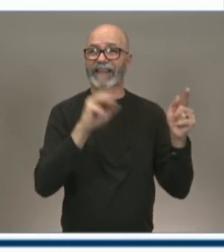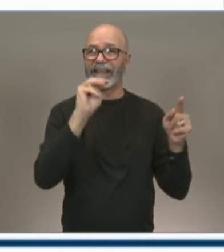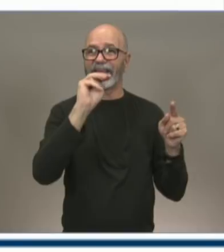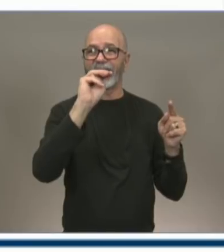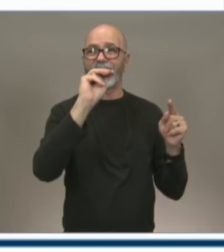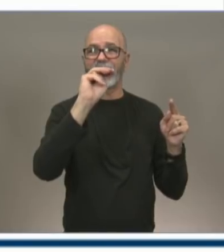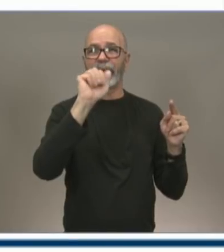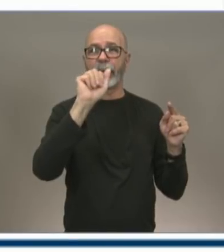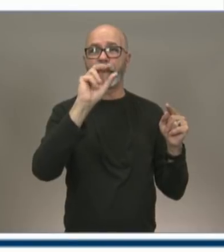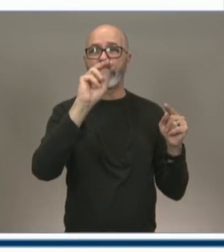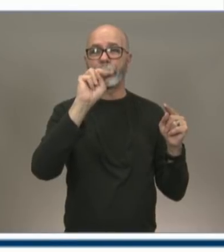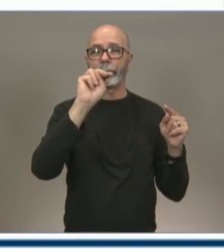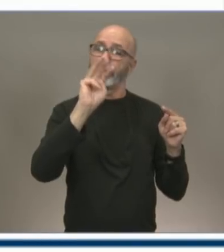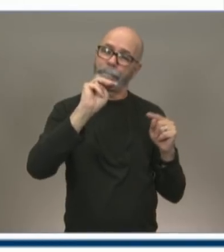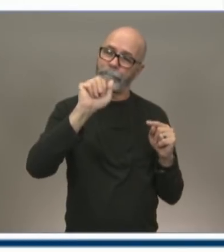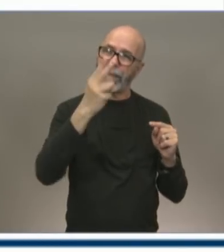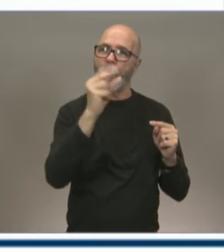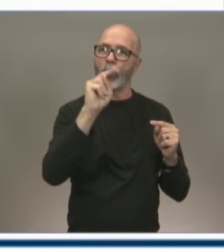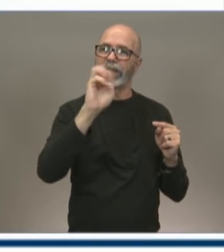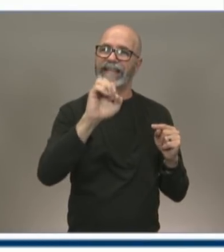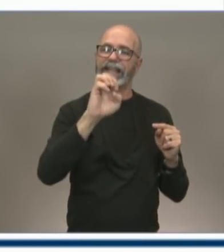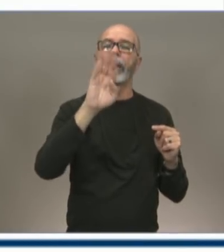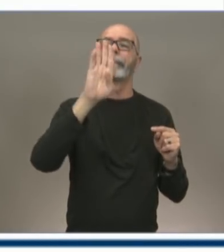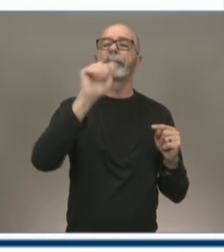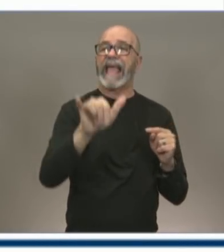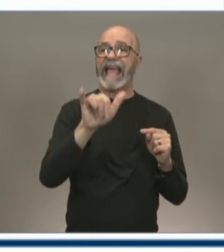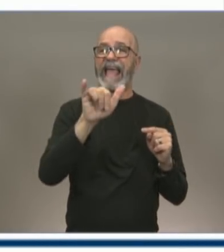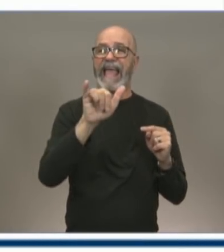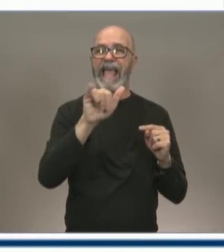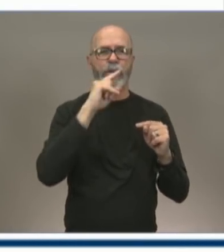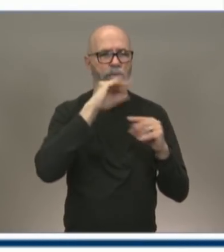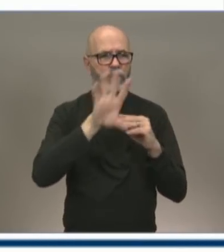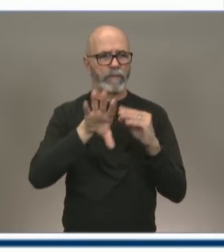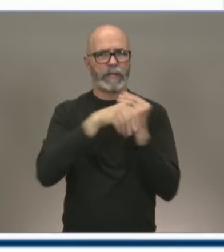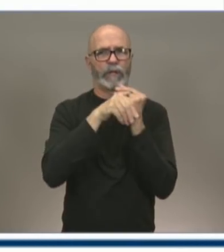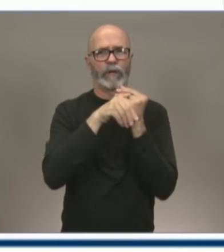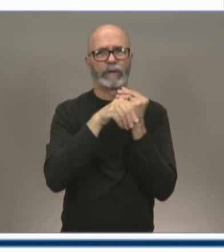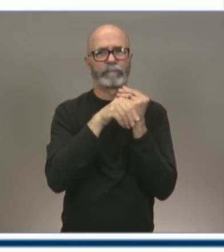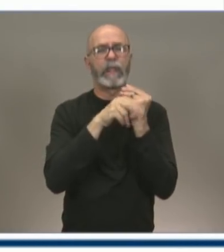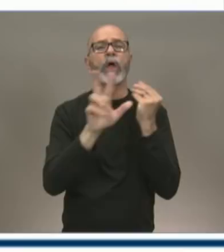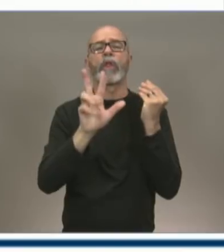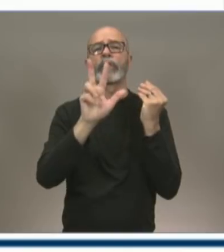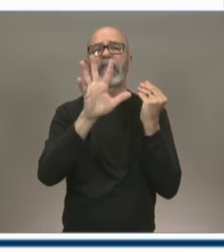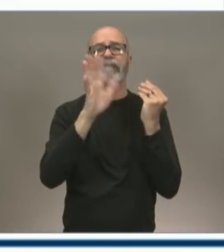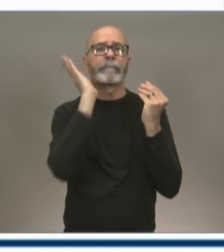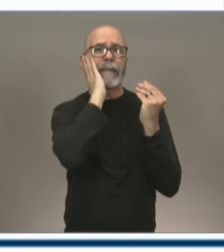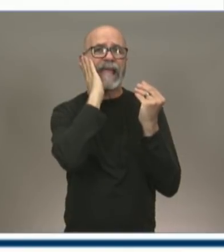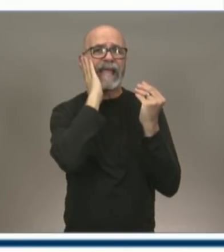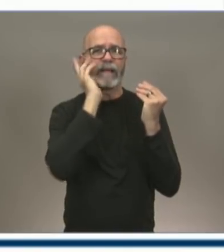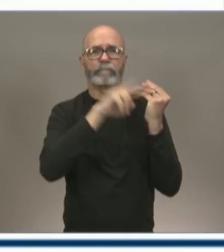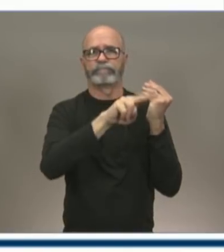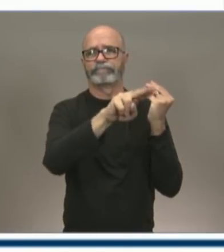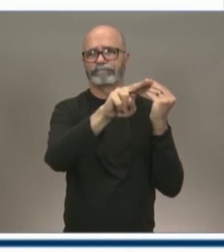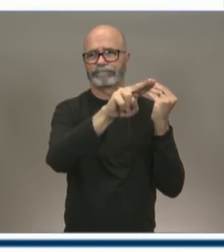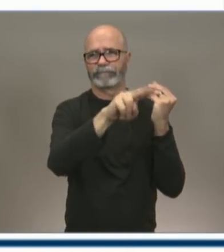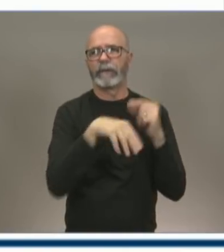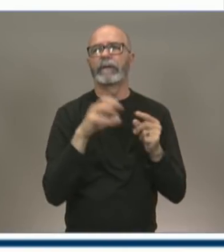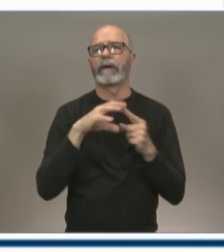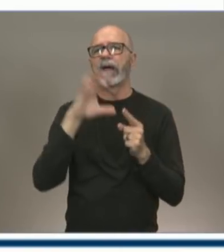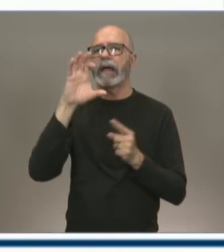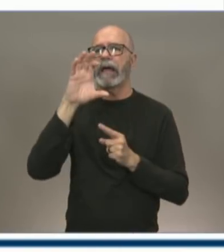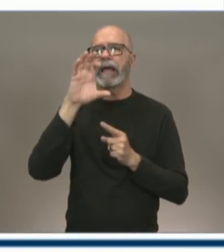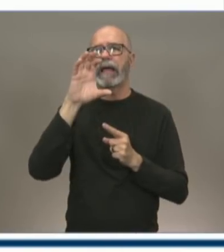additional 35 beds there. So we added another 10, I believe, in Clare. There